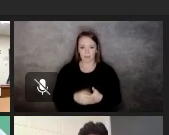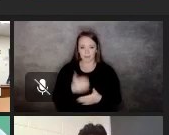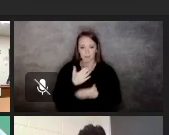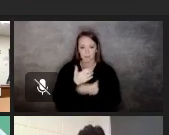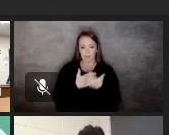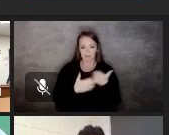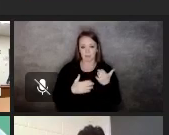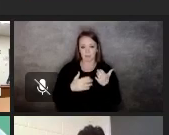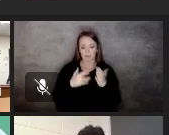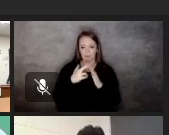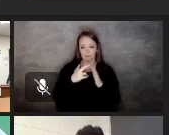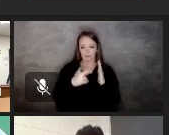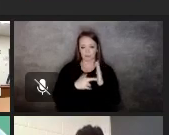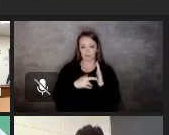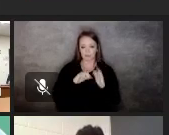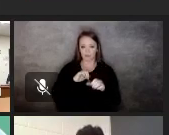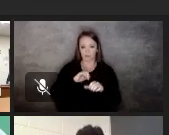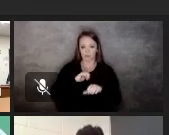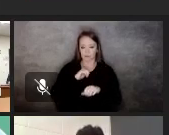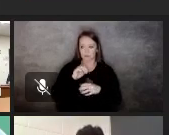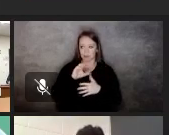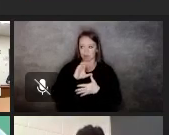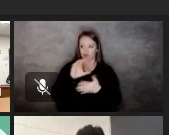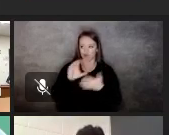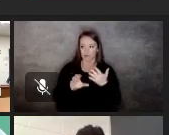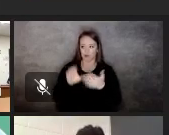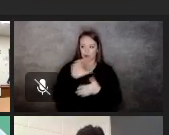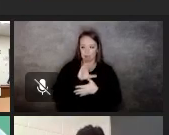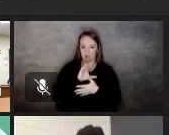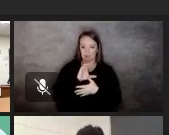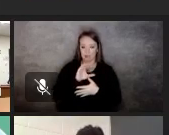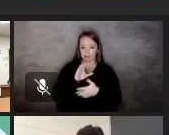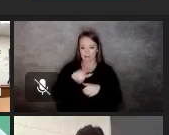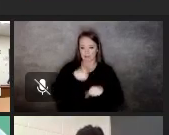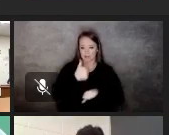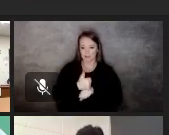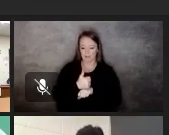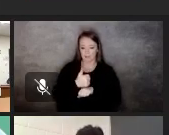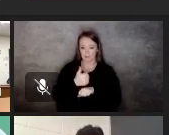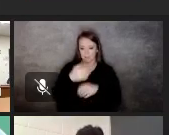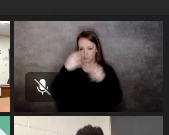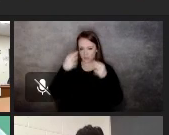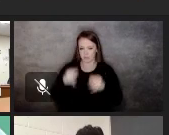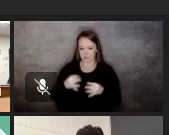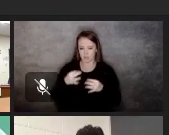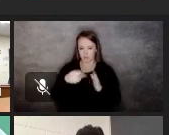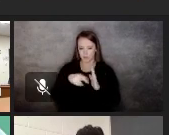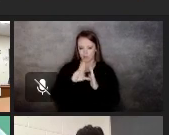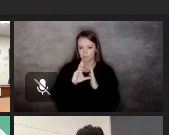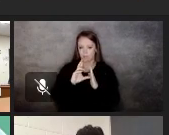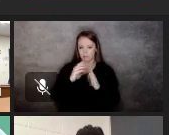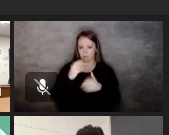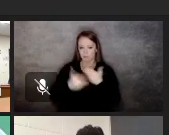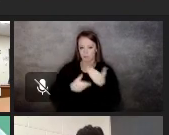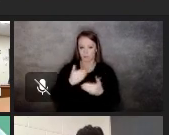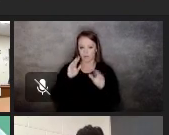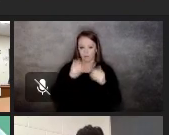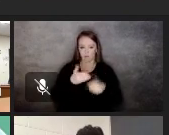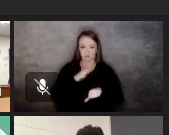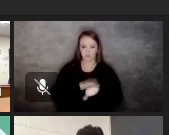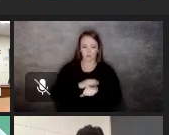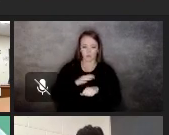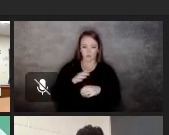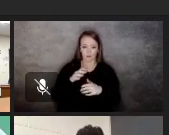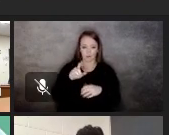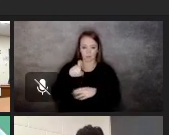in place to determine the revision process as well, focusing on critical knowledge and skills, resulting in